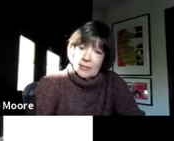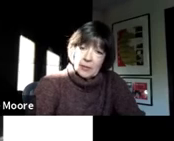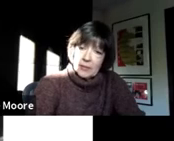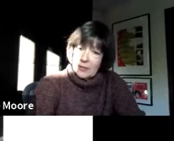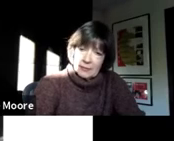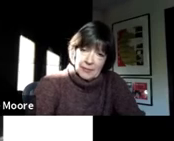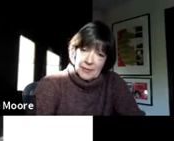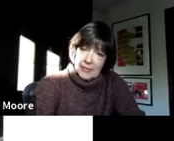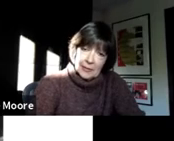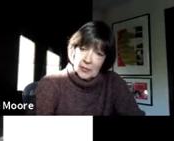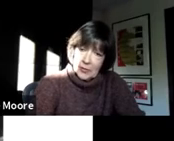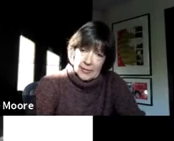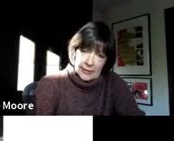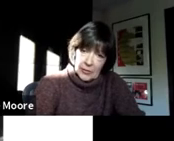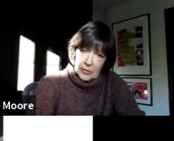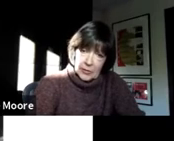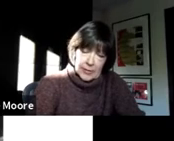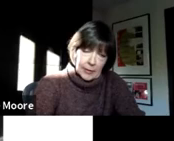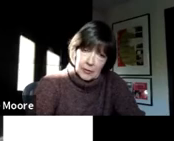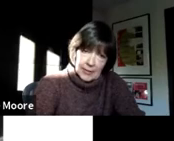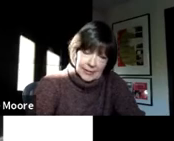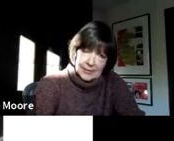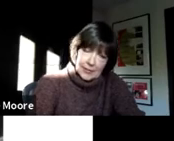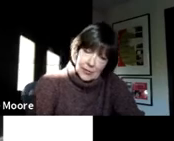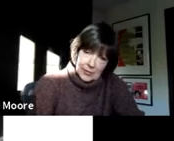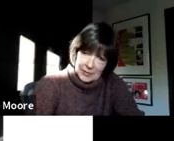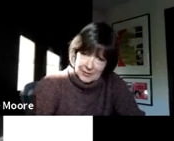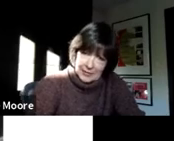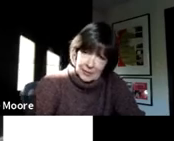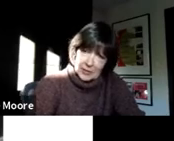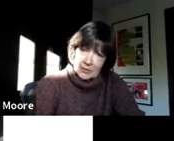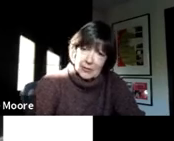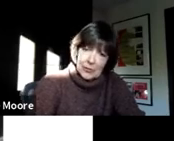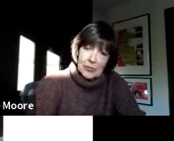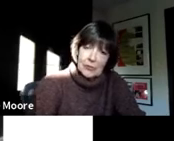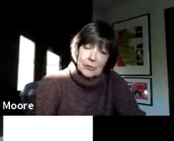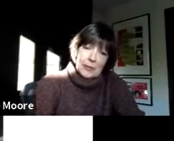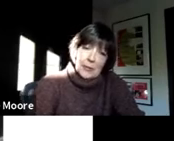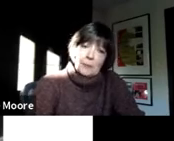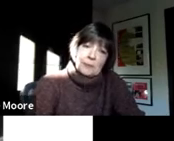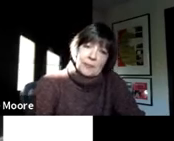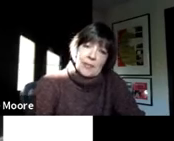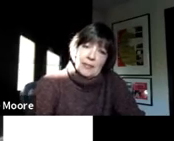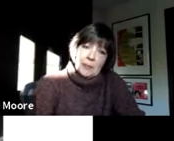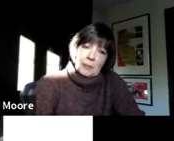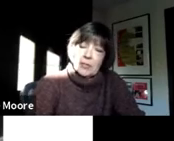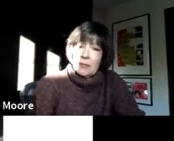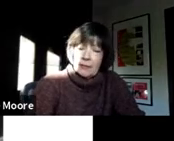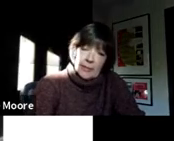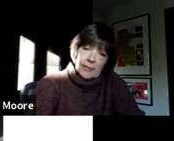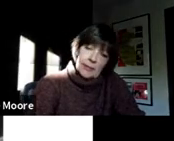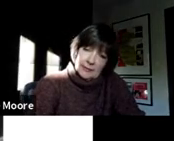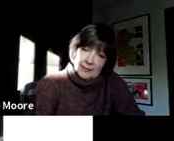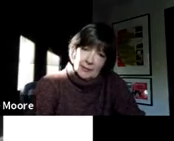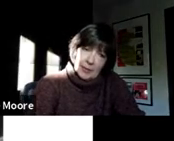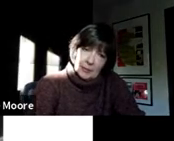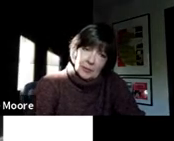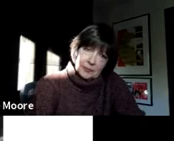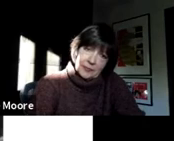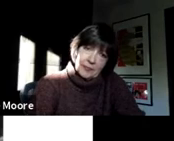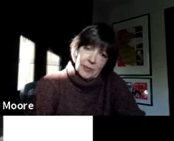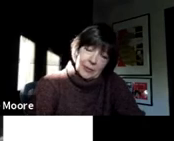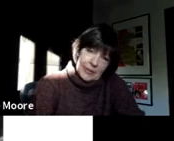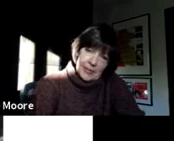Not being able to say hello to Santa or start crying and screaming like some little kids do, but putting Santa in a